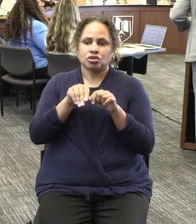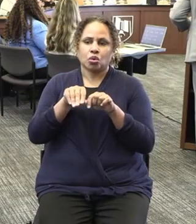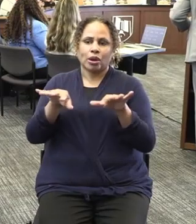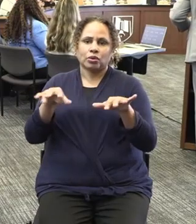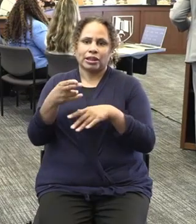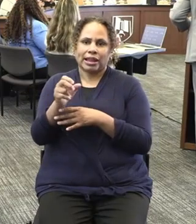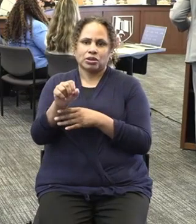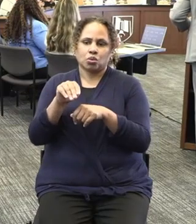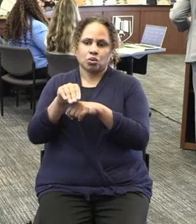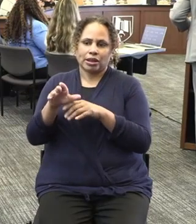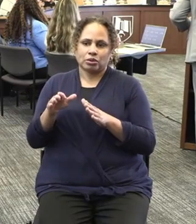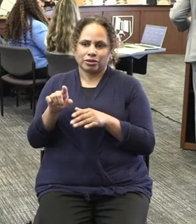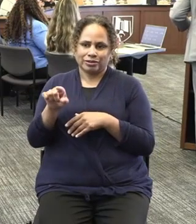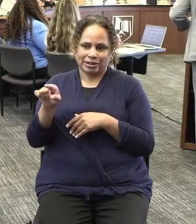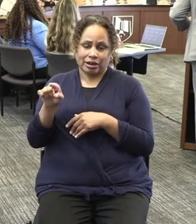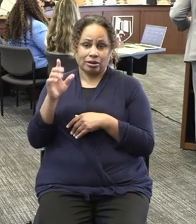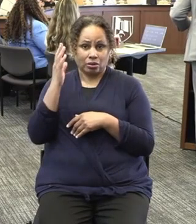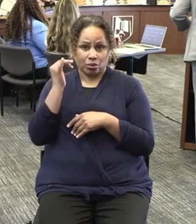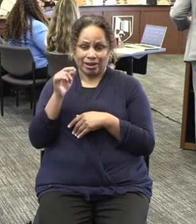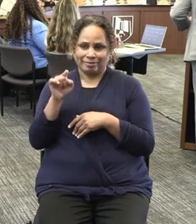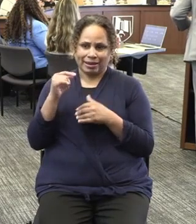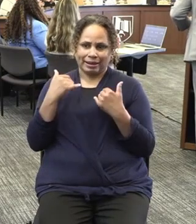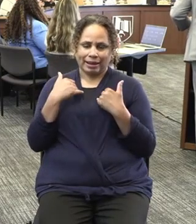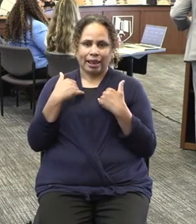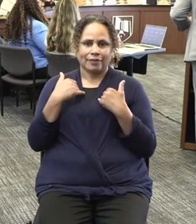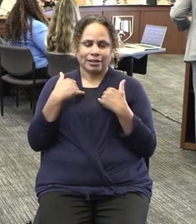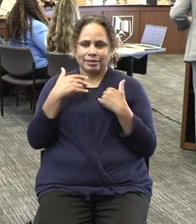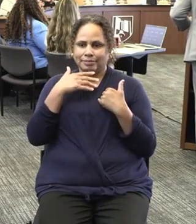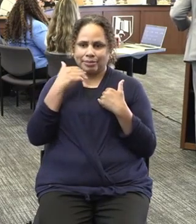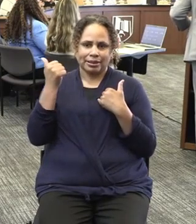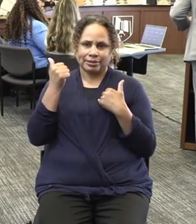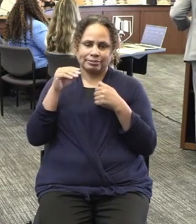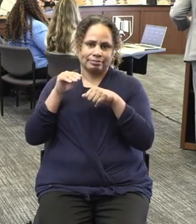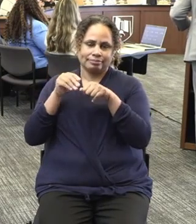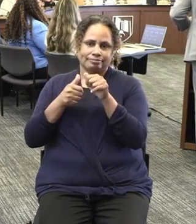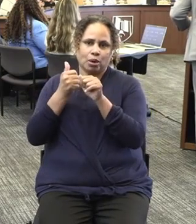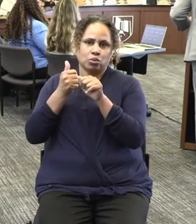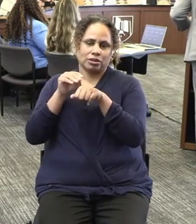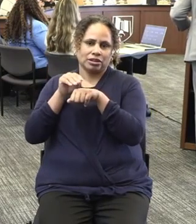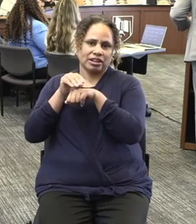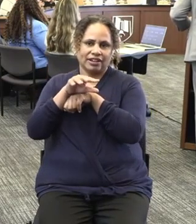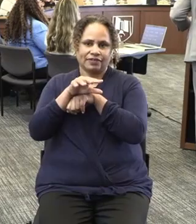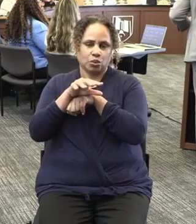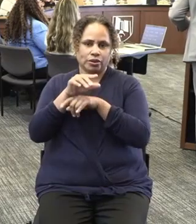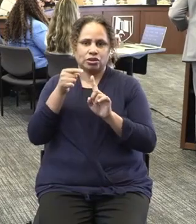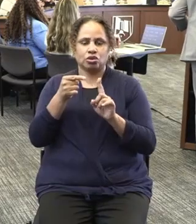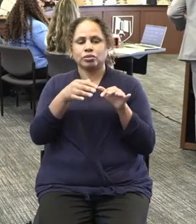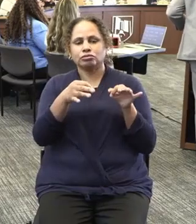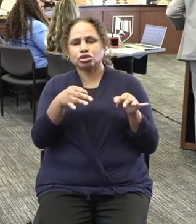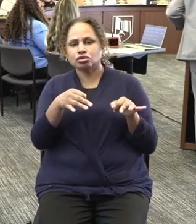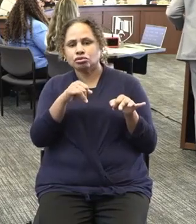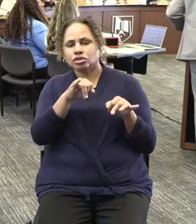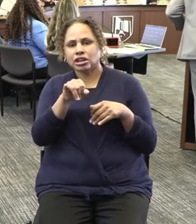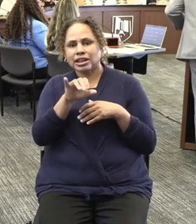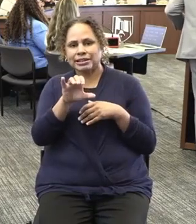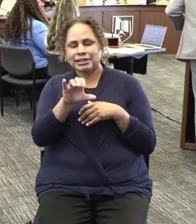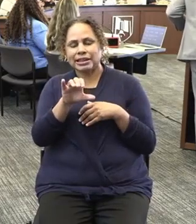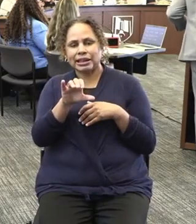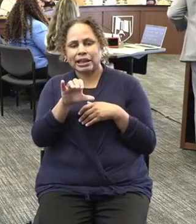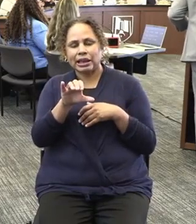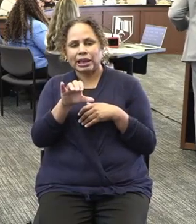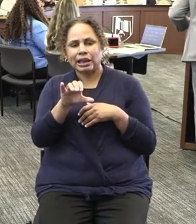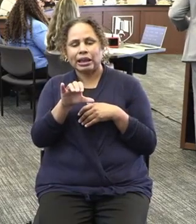counselors because those are the folks that have the greatest influence to introduce JJC. We even host the high